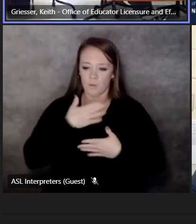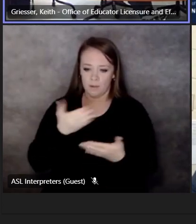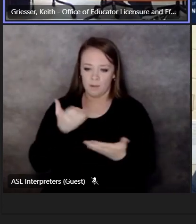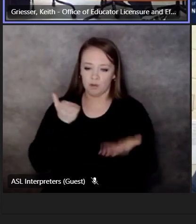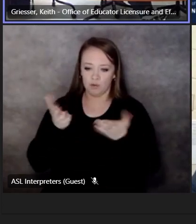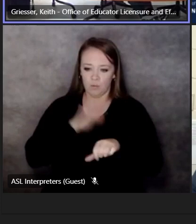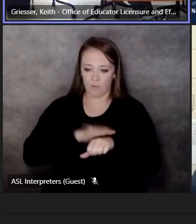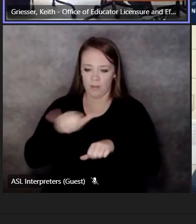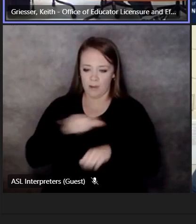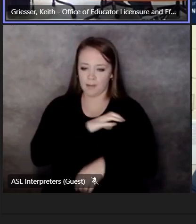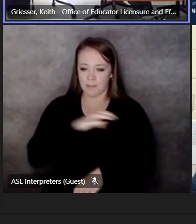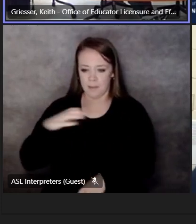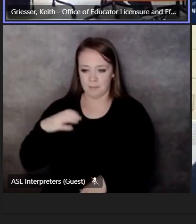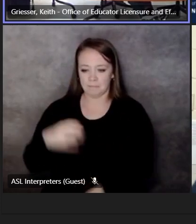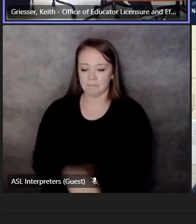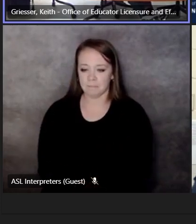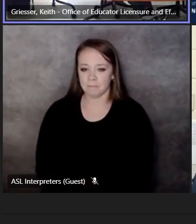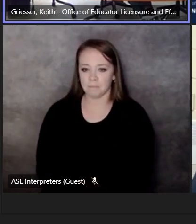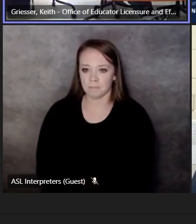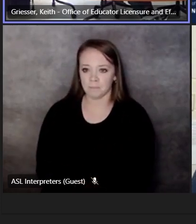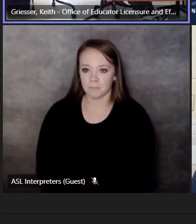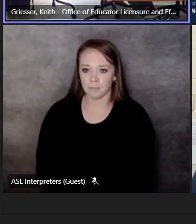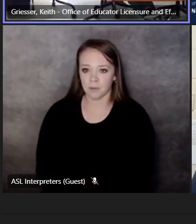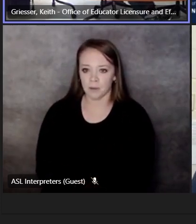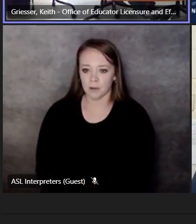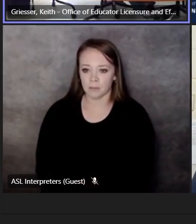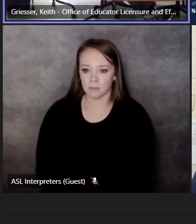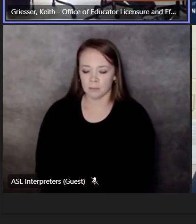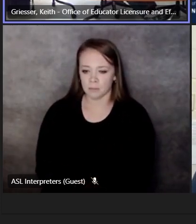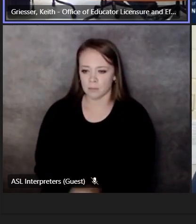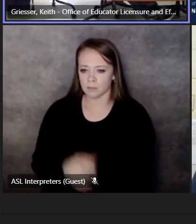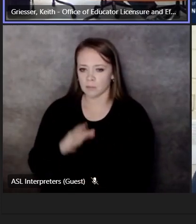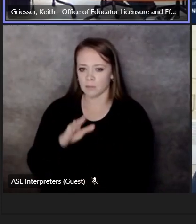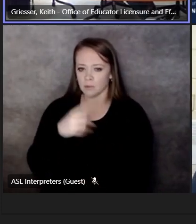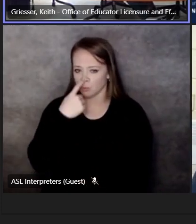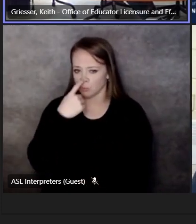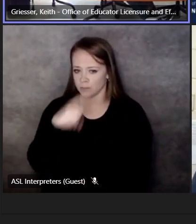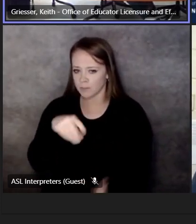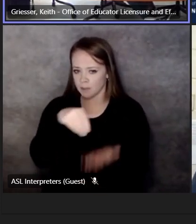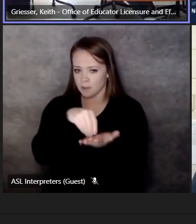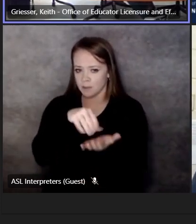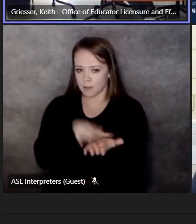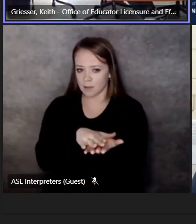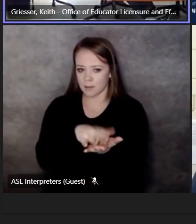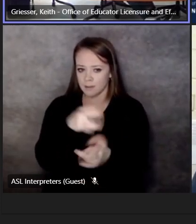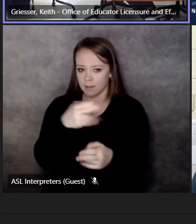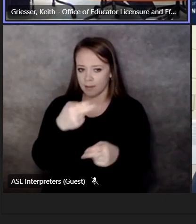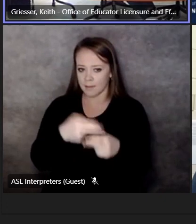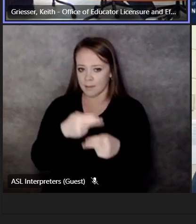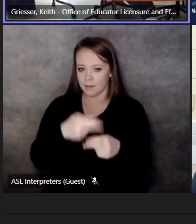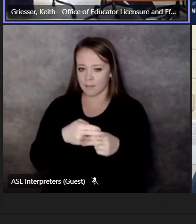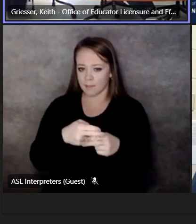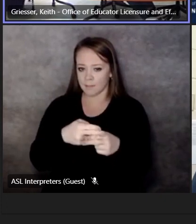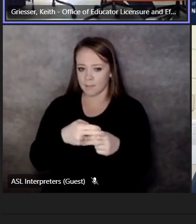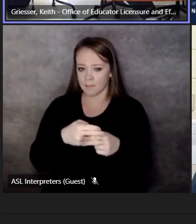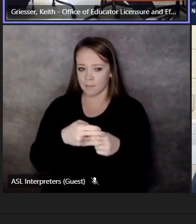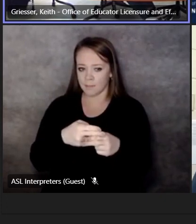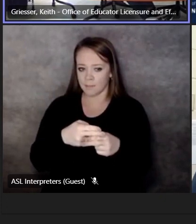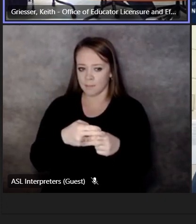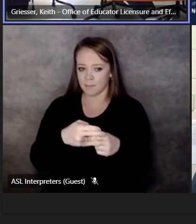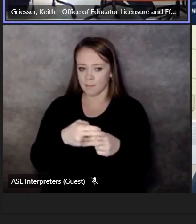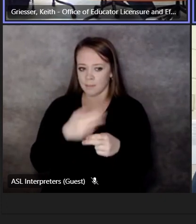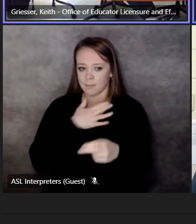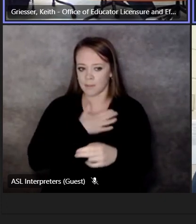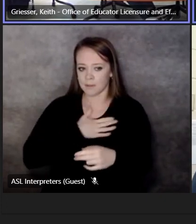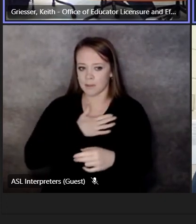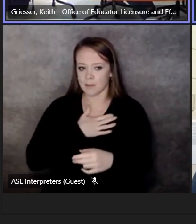much. Stacy, would you mind to capture the names from the room in case, or if